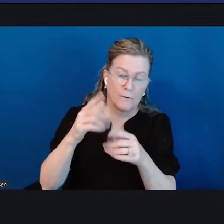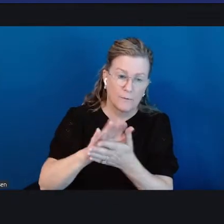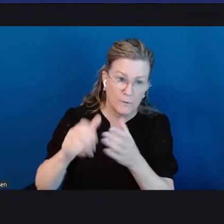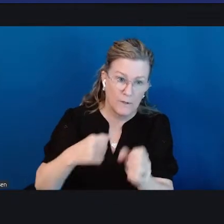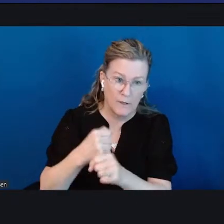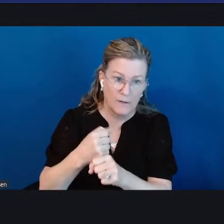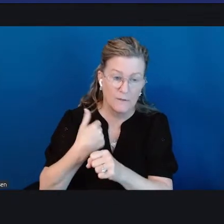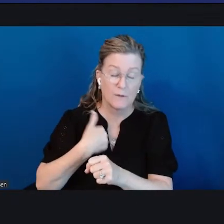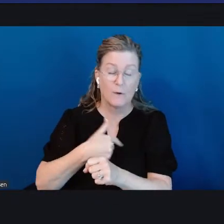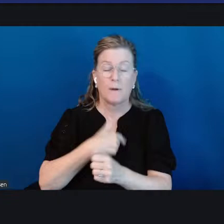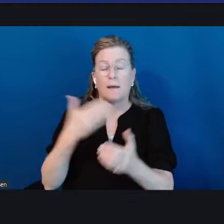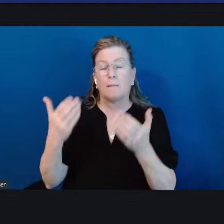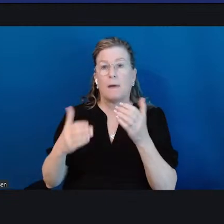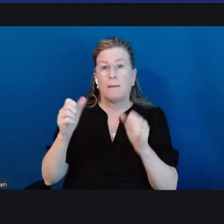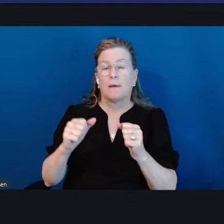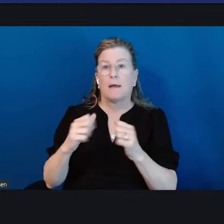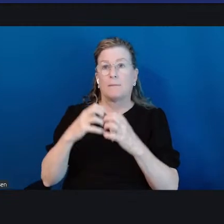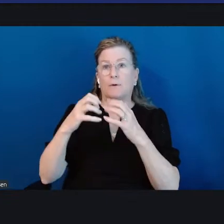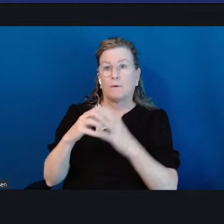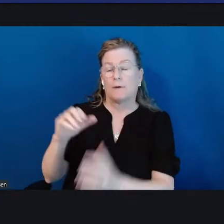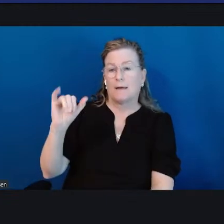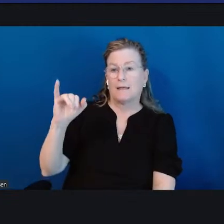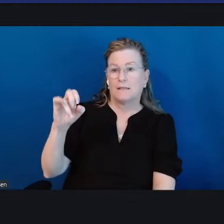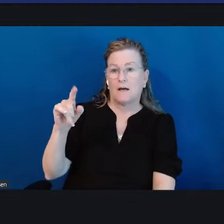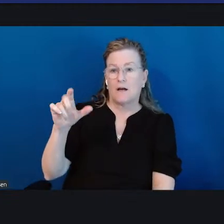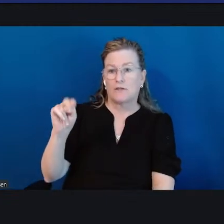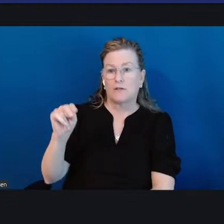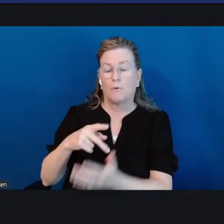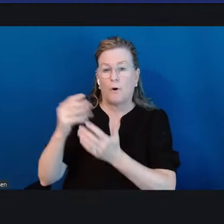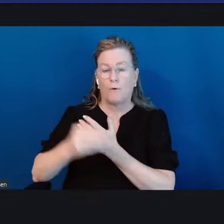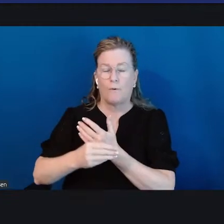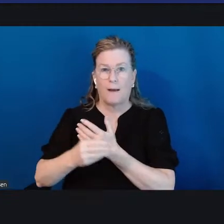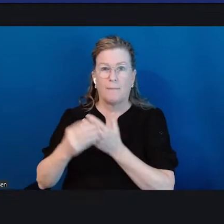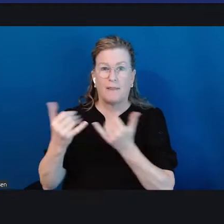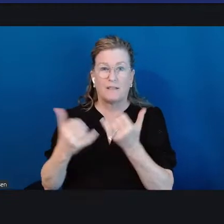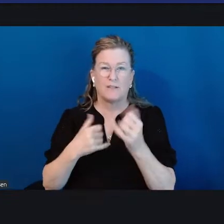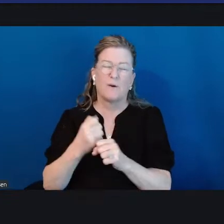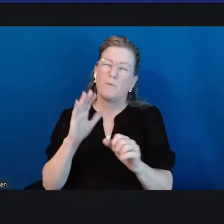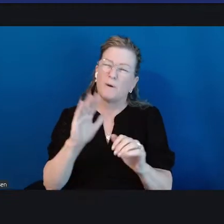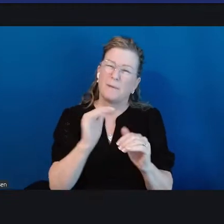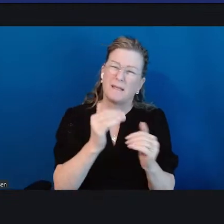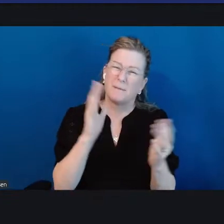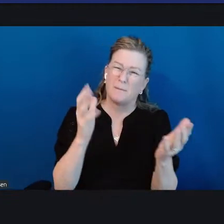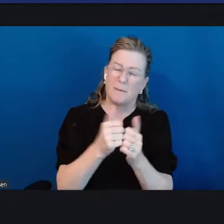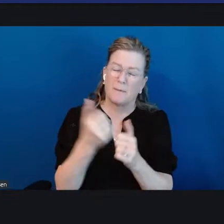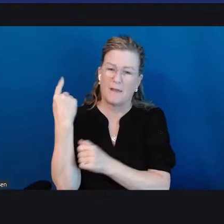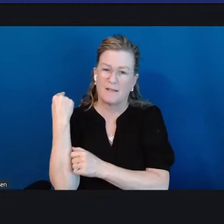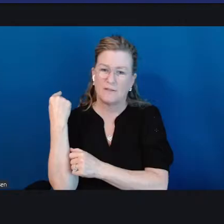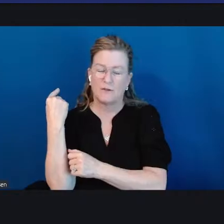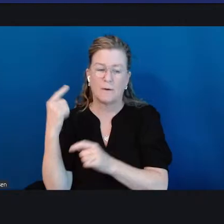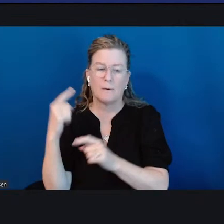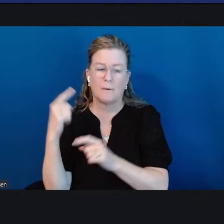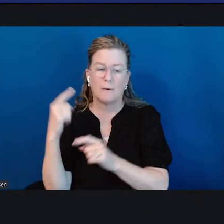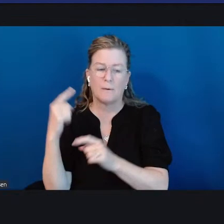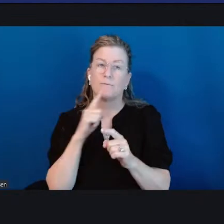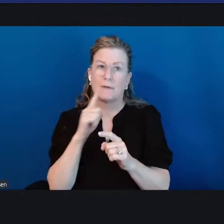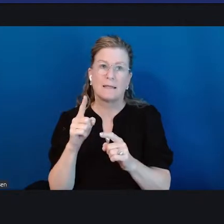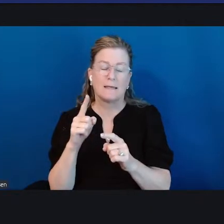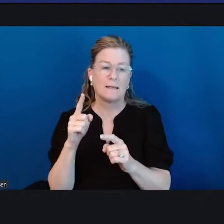to do an induction program this year, which be limited in comparison to what we did last year, but certainly